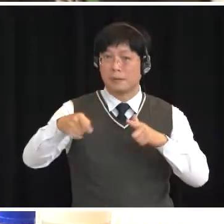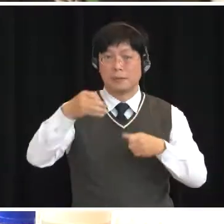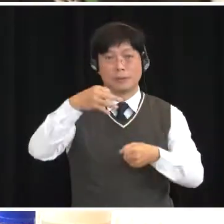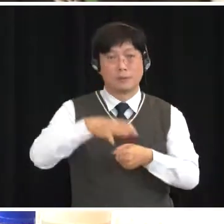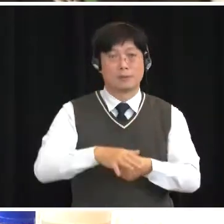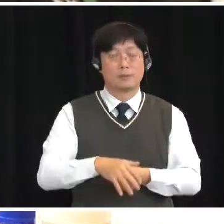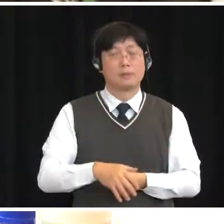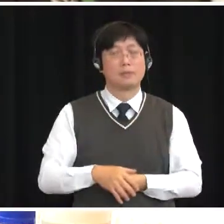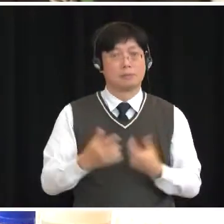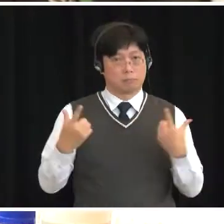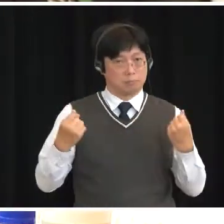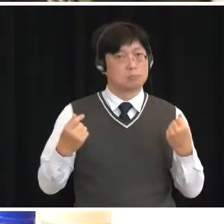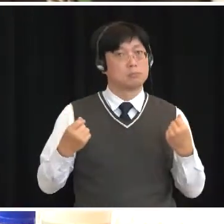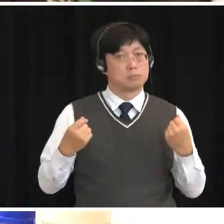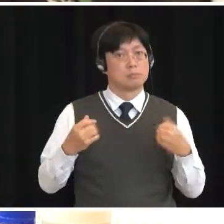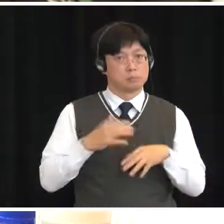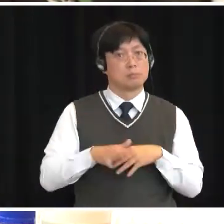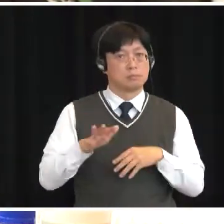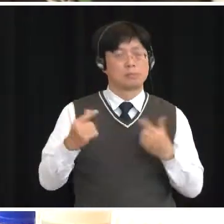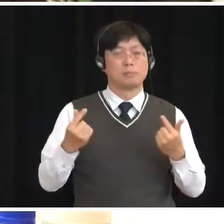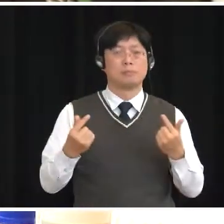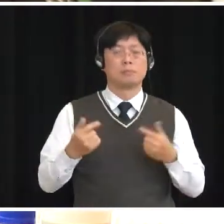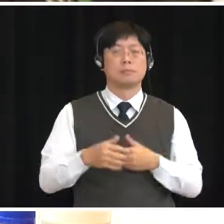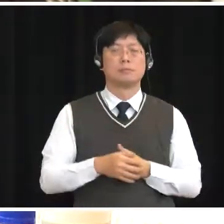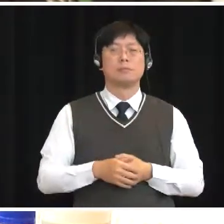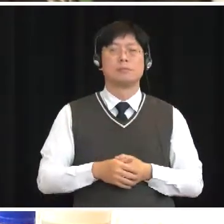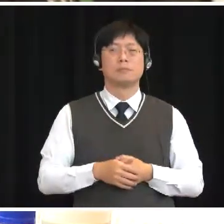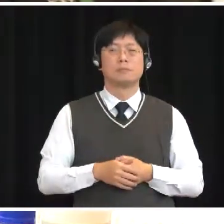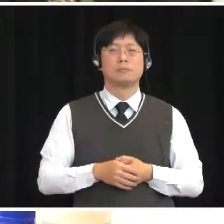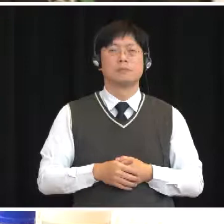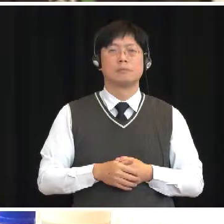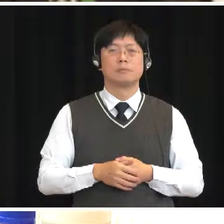As for expense subsidies,